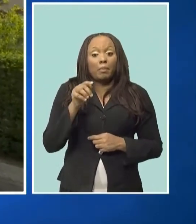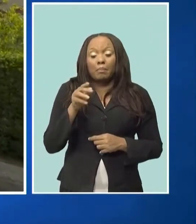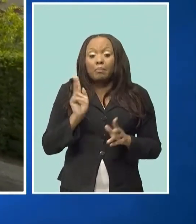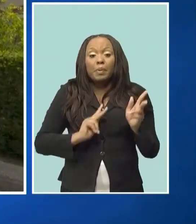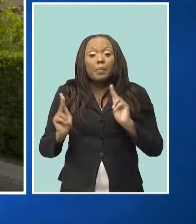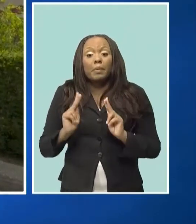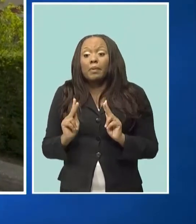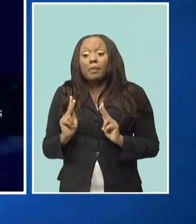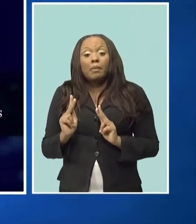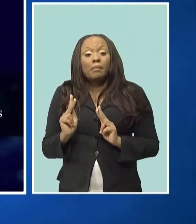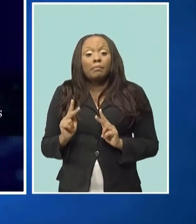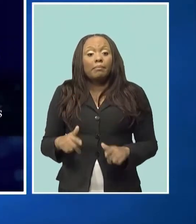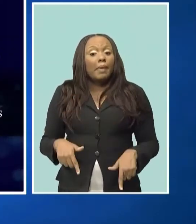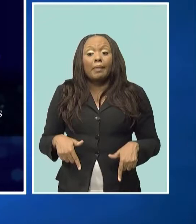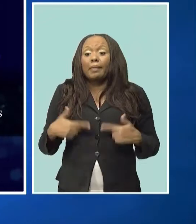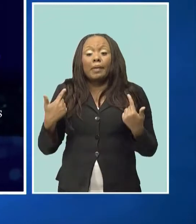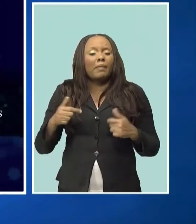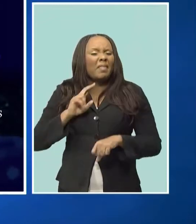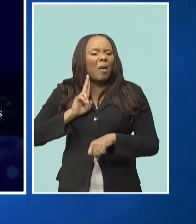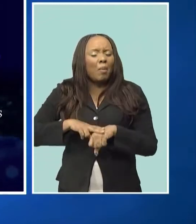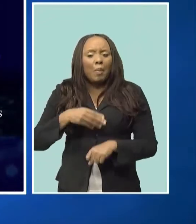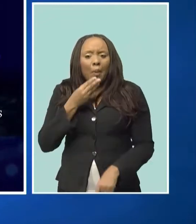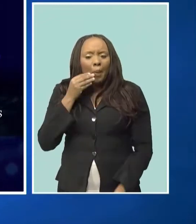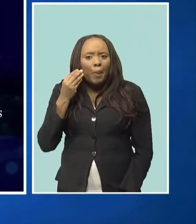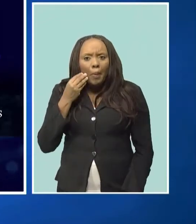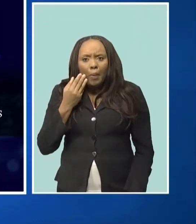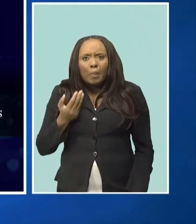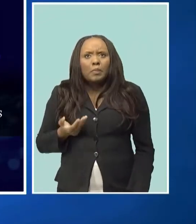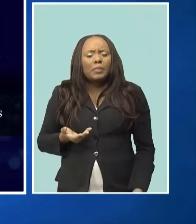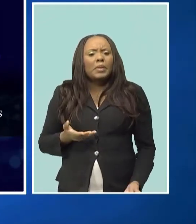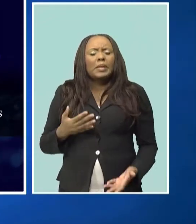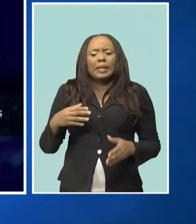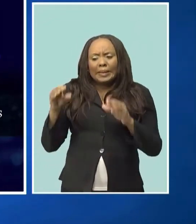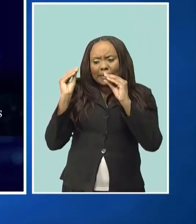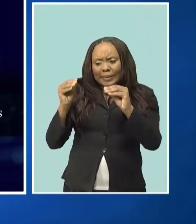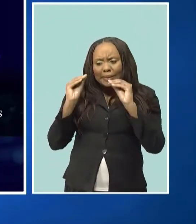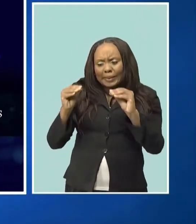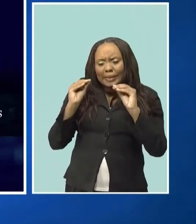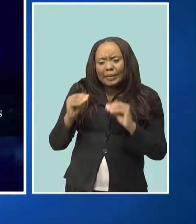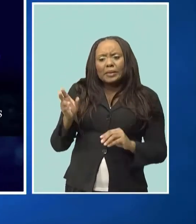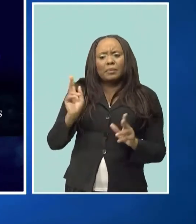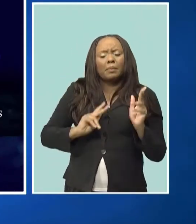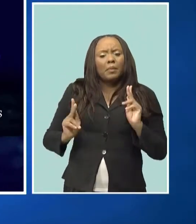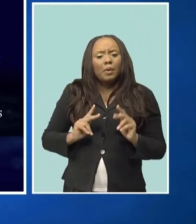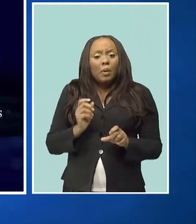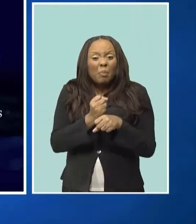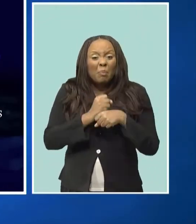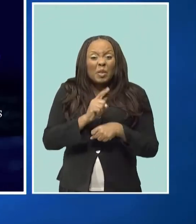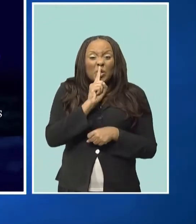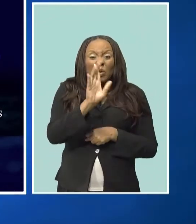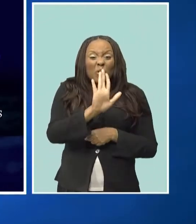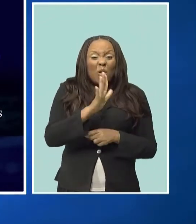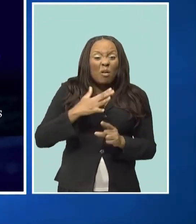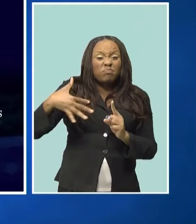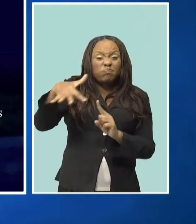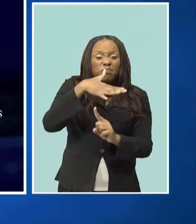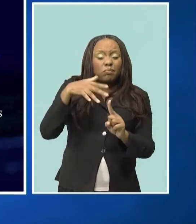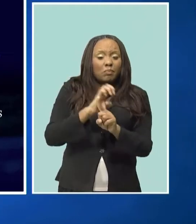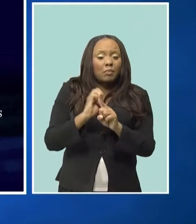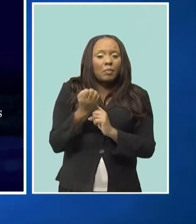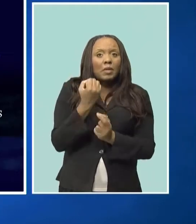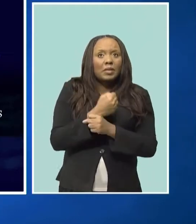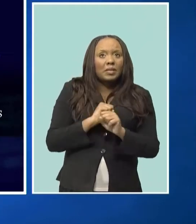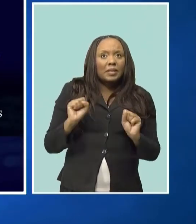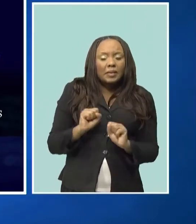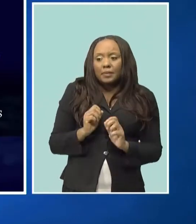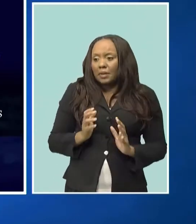property. And we are also looking at those persons who are known to commit these types of crime. We target